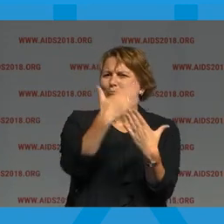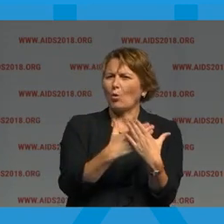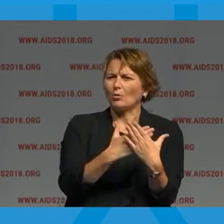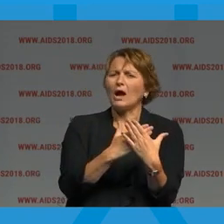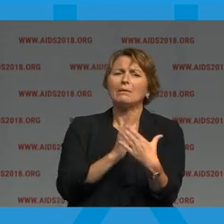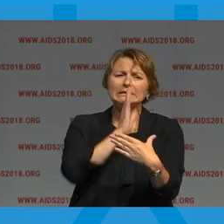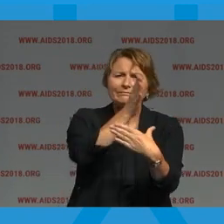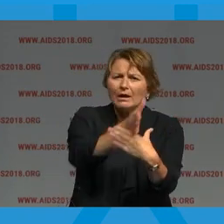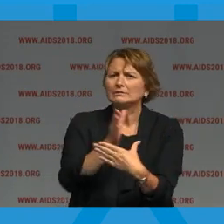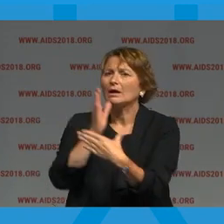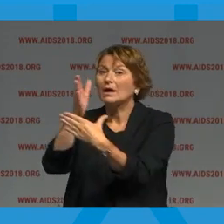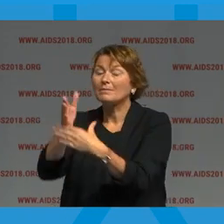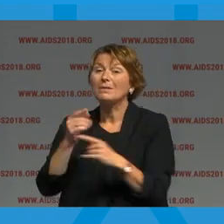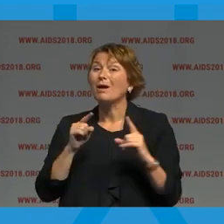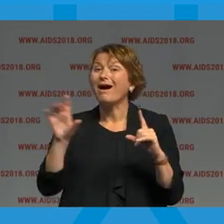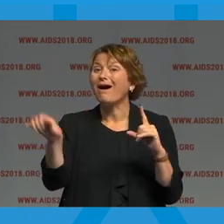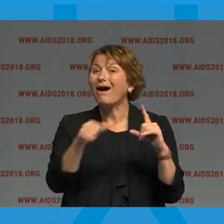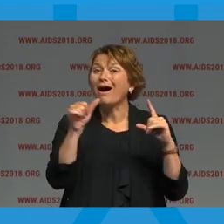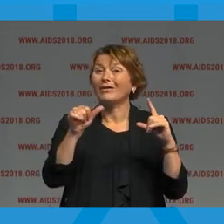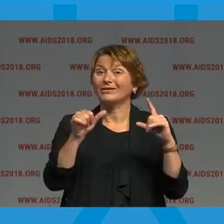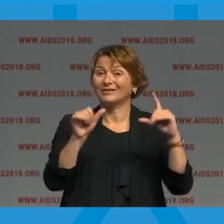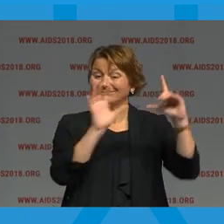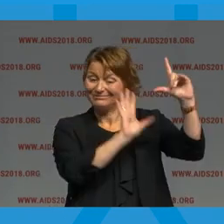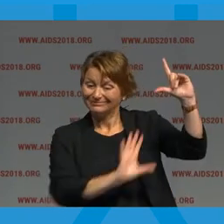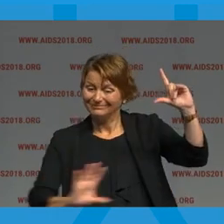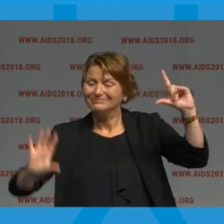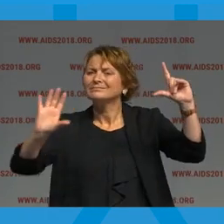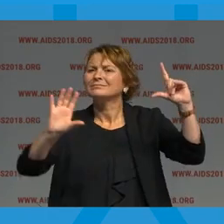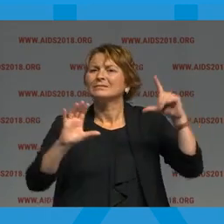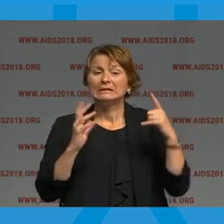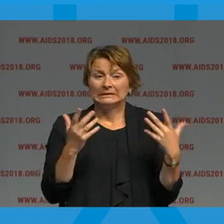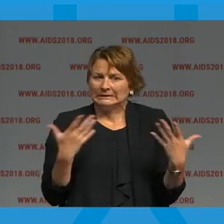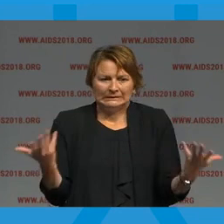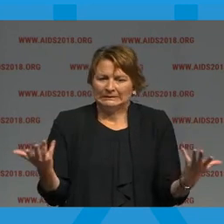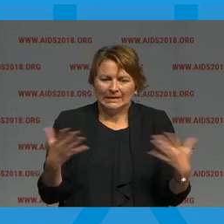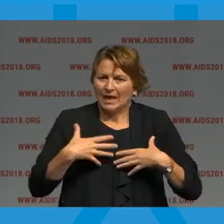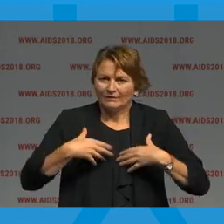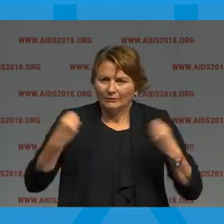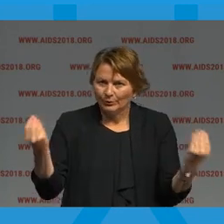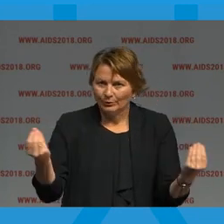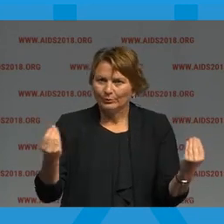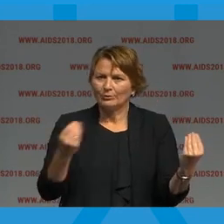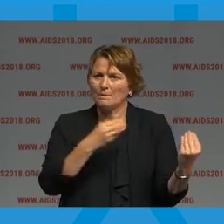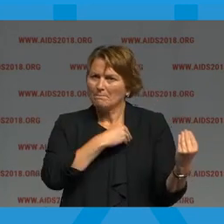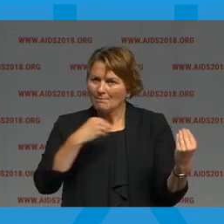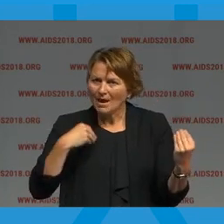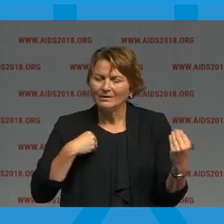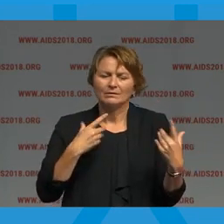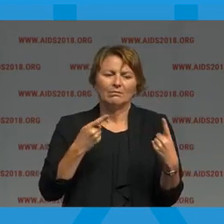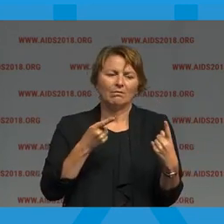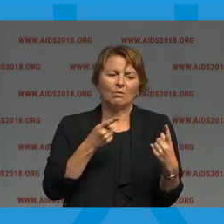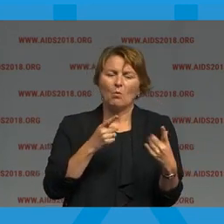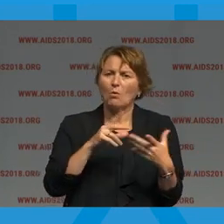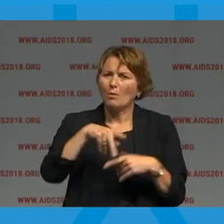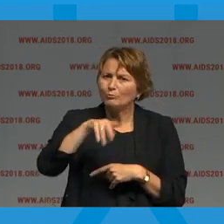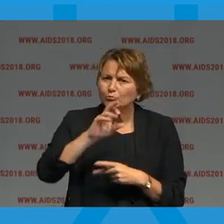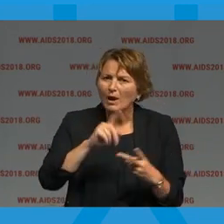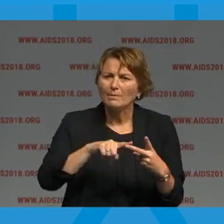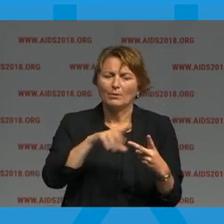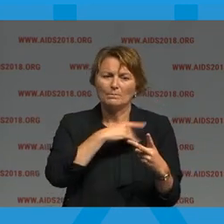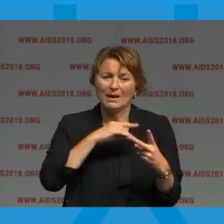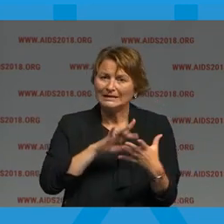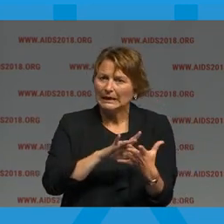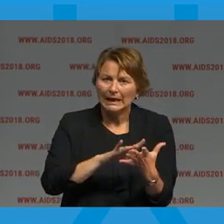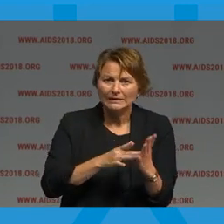have problems beyond this in providing medication and providing PrEP to the workplaces. And this is where we will put our